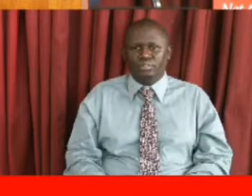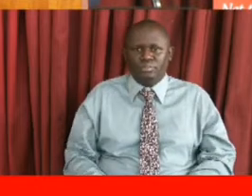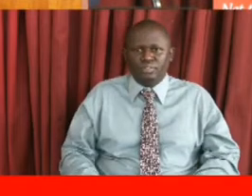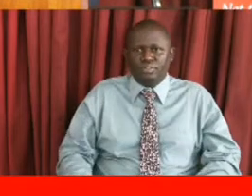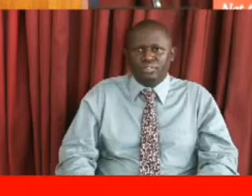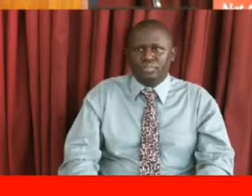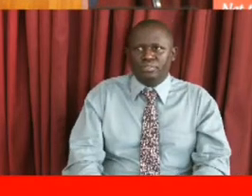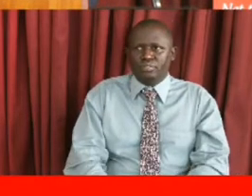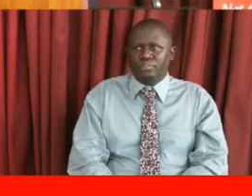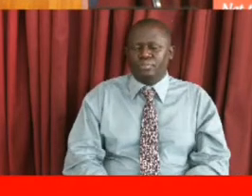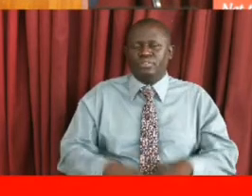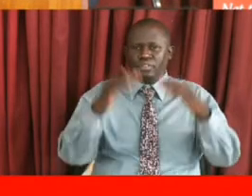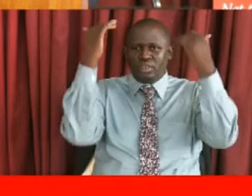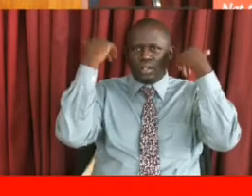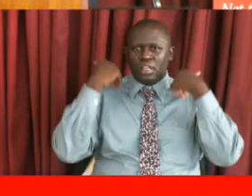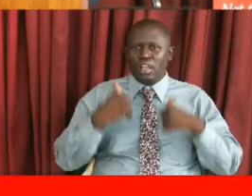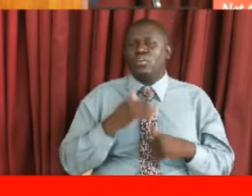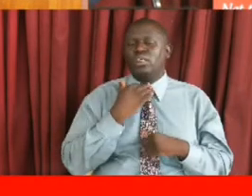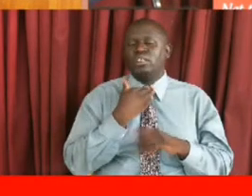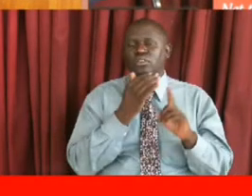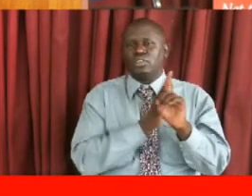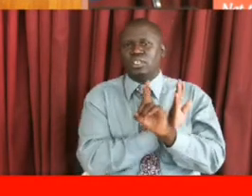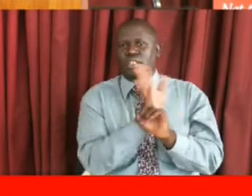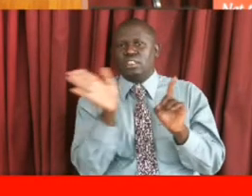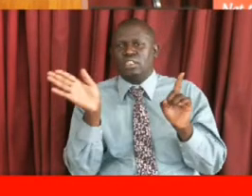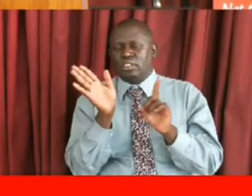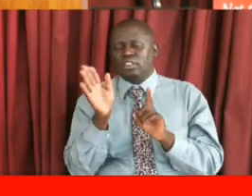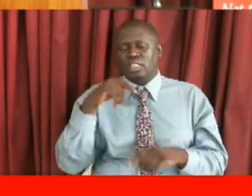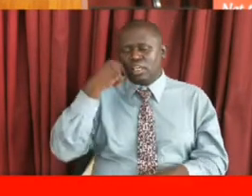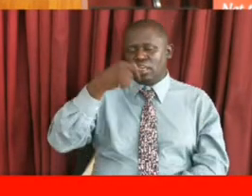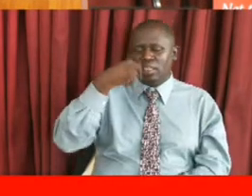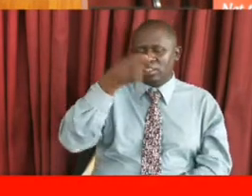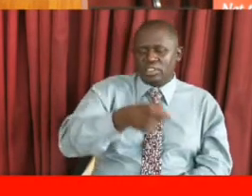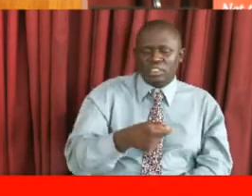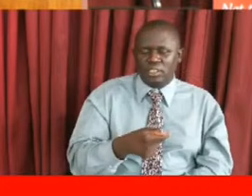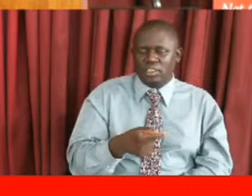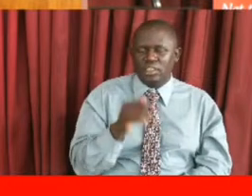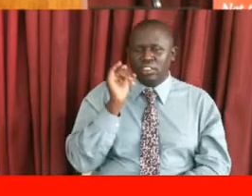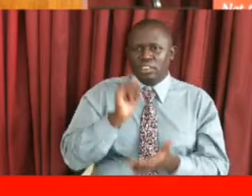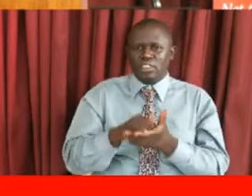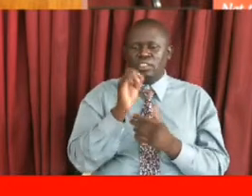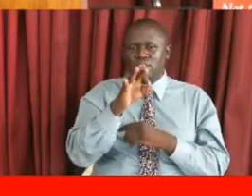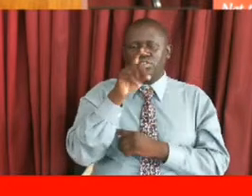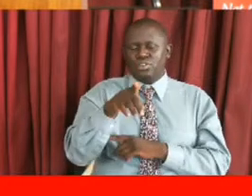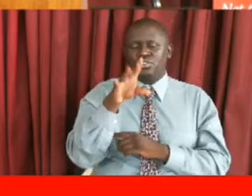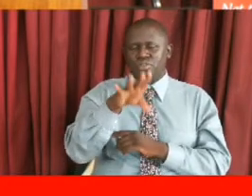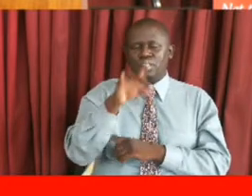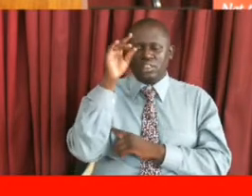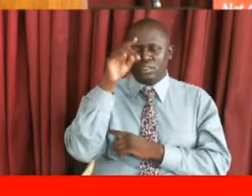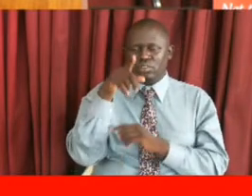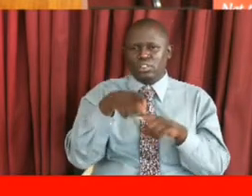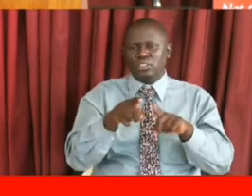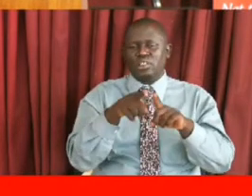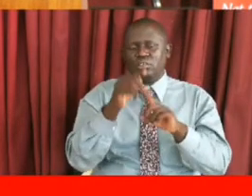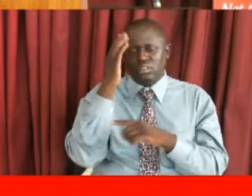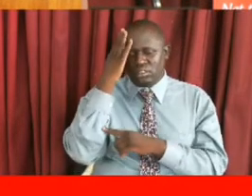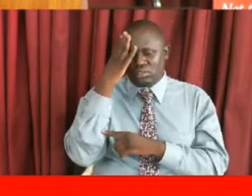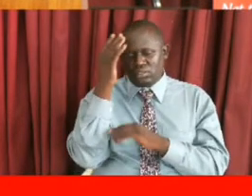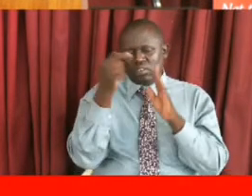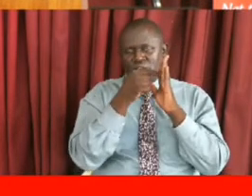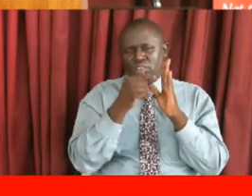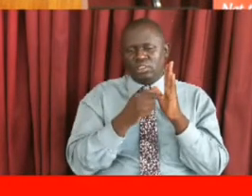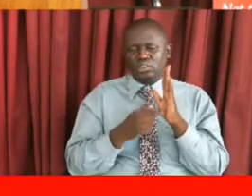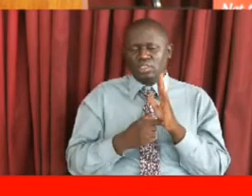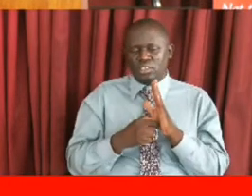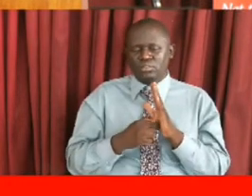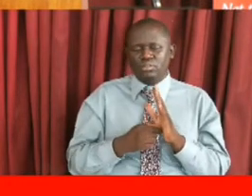and say if you find yourself knowing this name you need to know